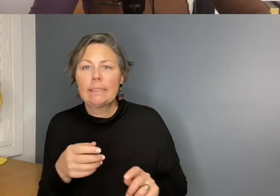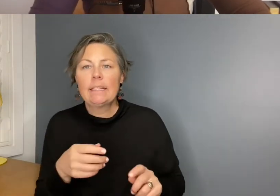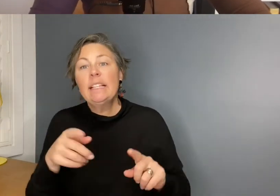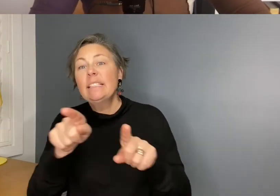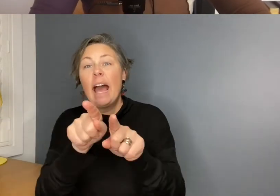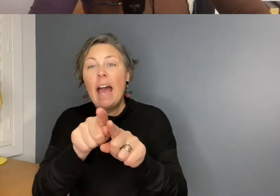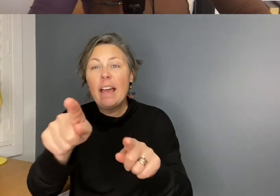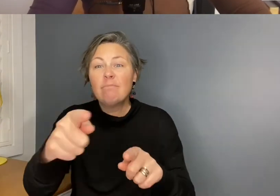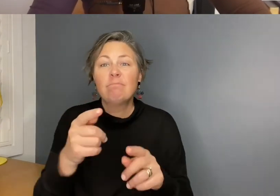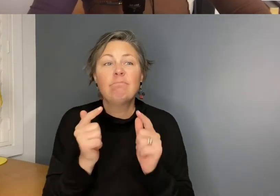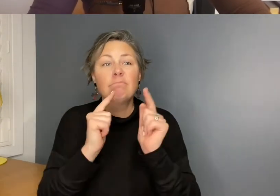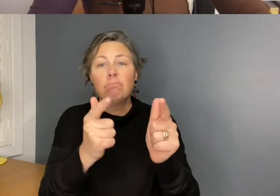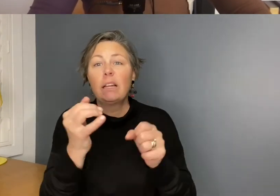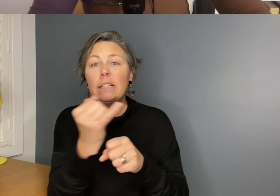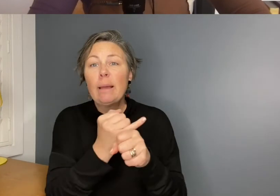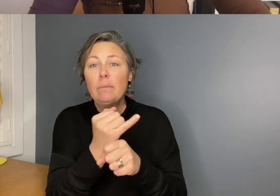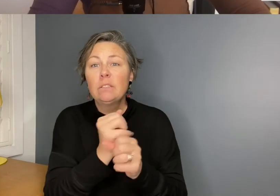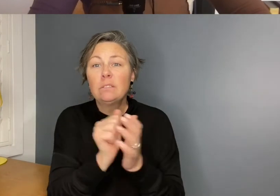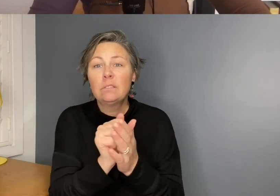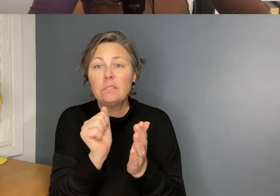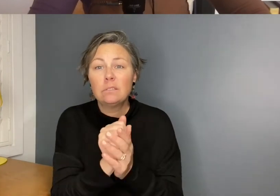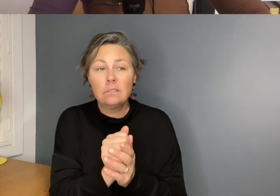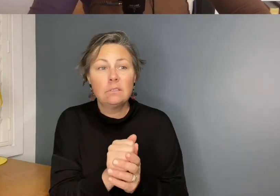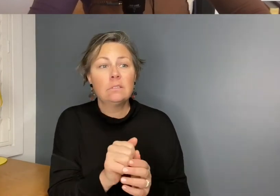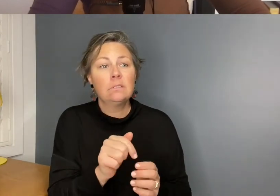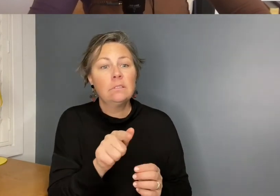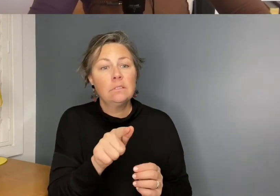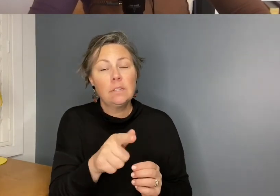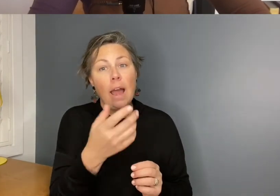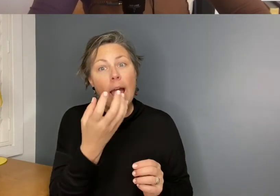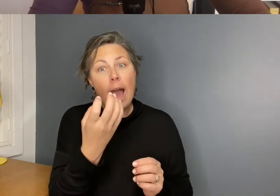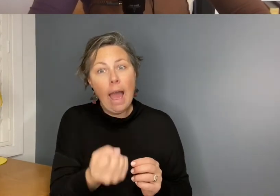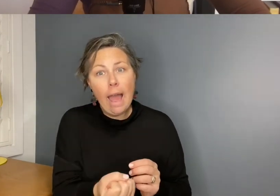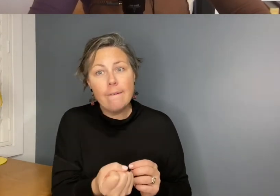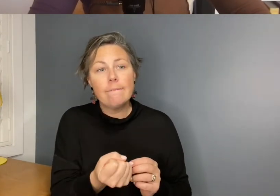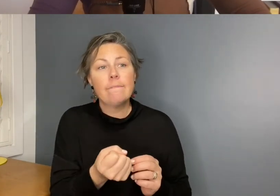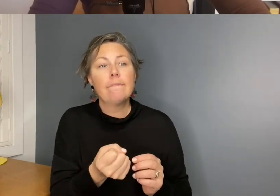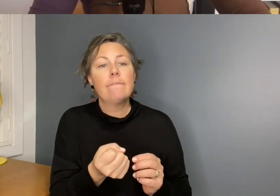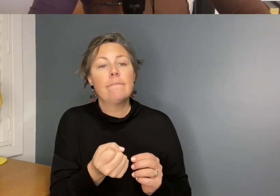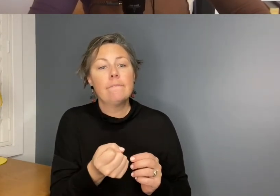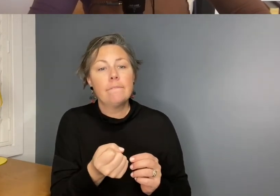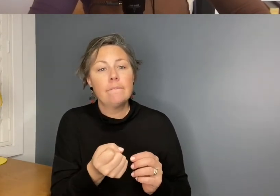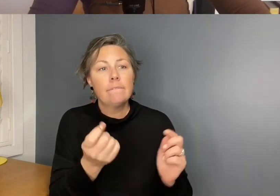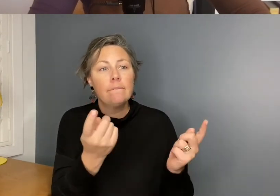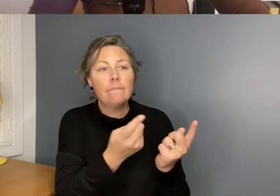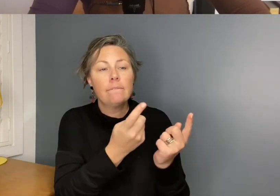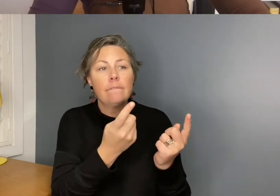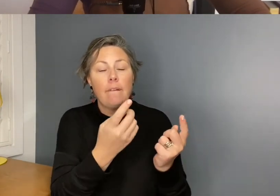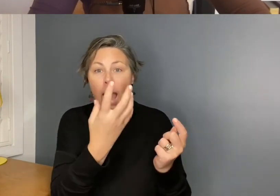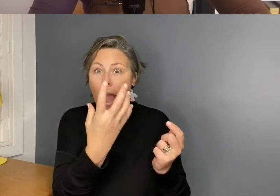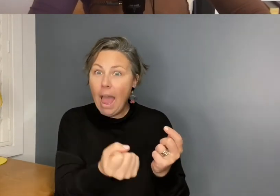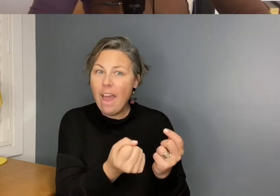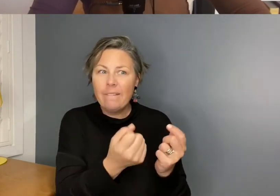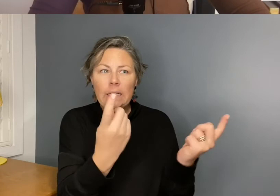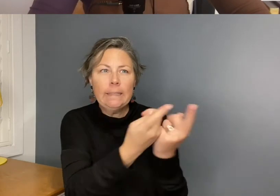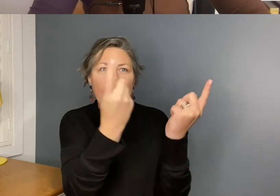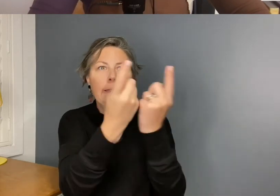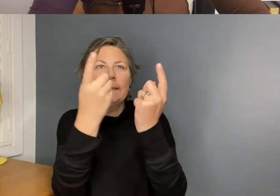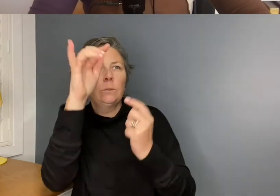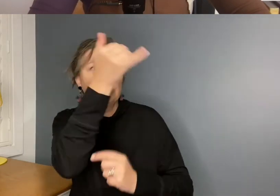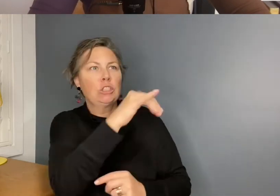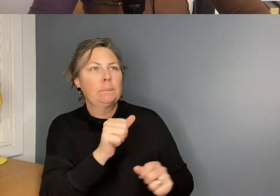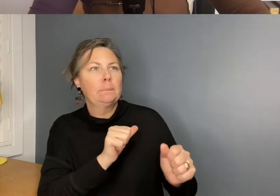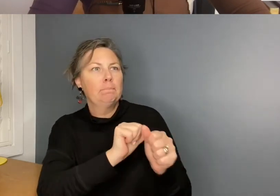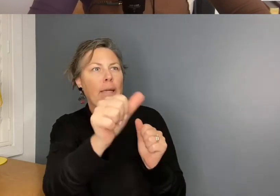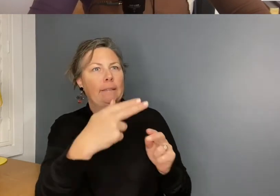pharmaceutical medicines, that there is good quality randomized double-blind placebo-controlled clinical trials done on the specific strains or